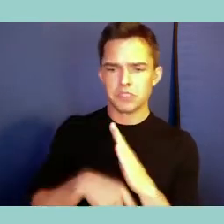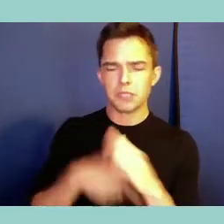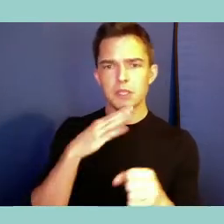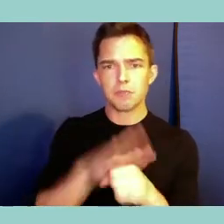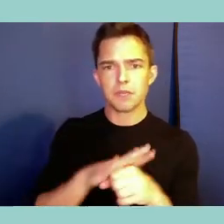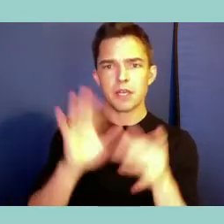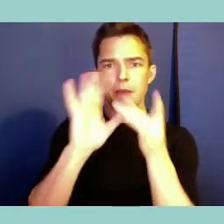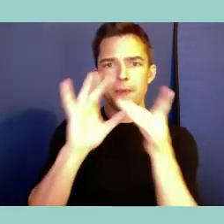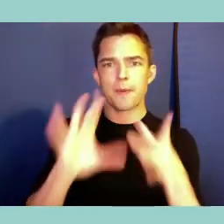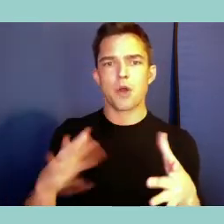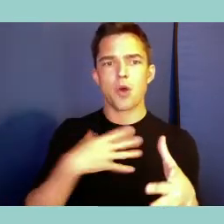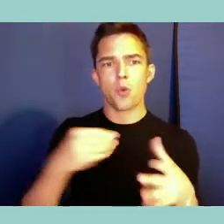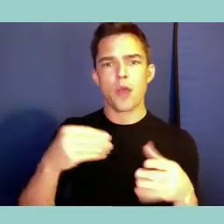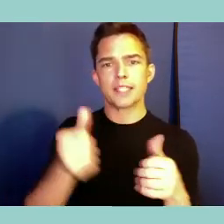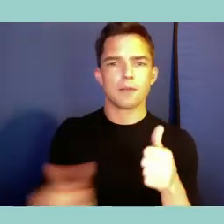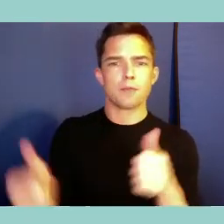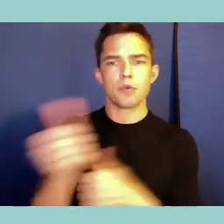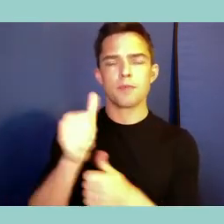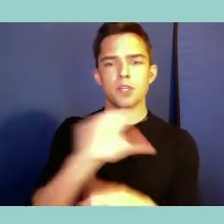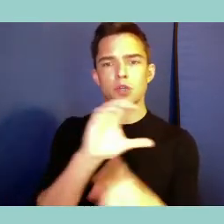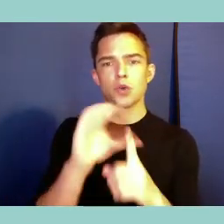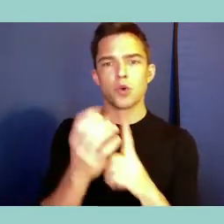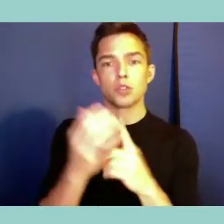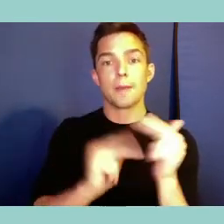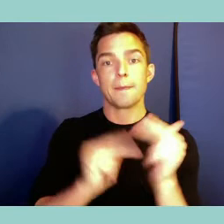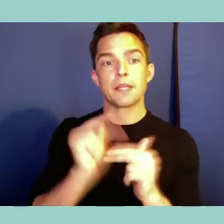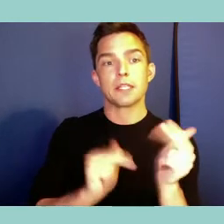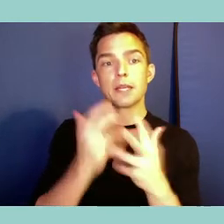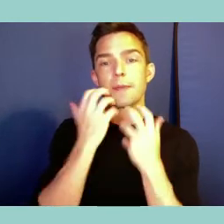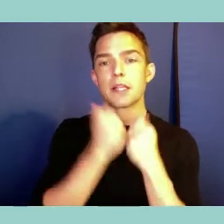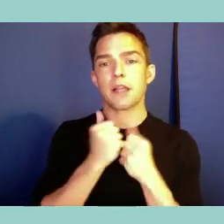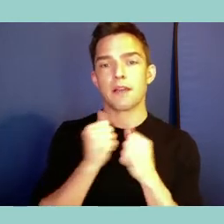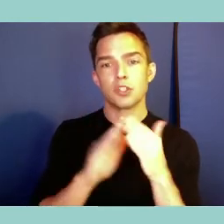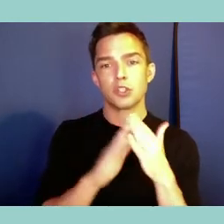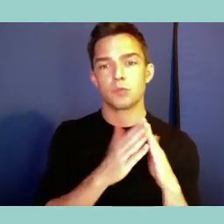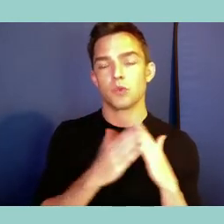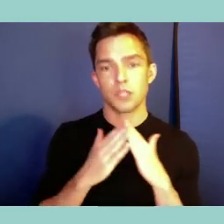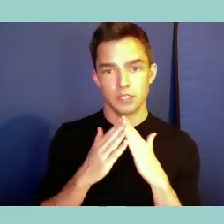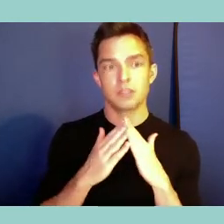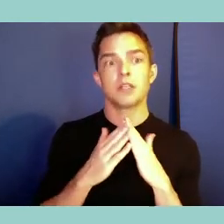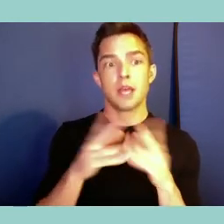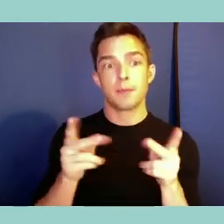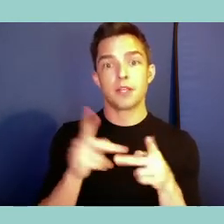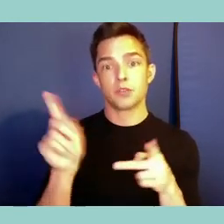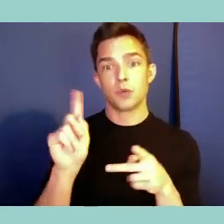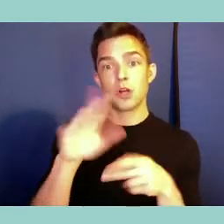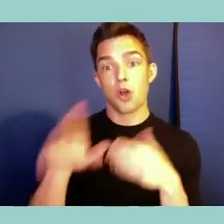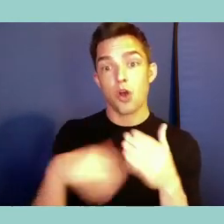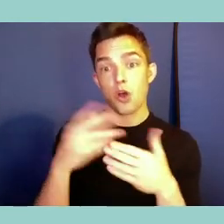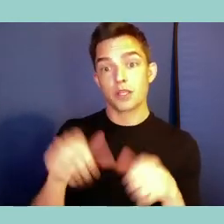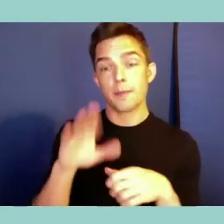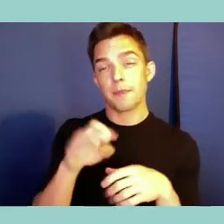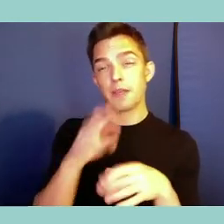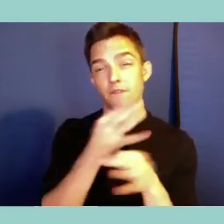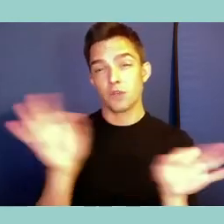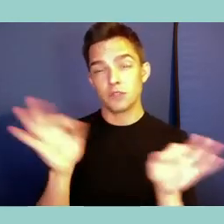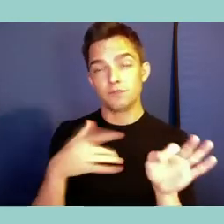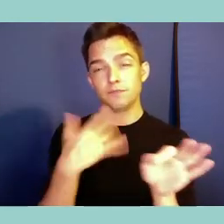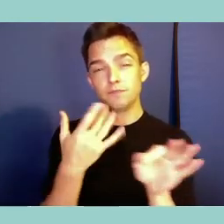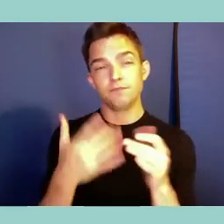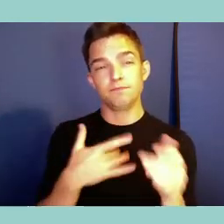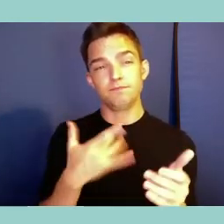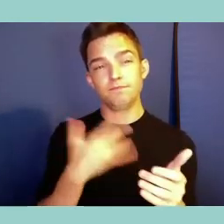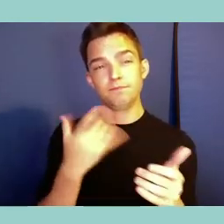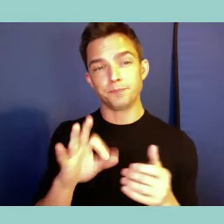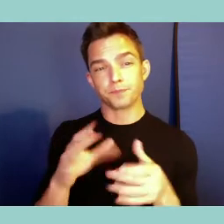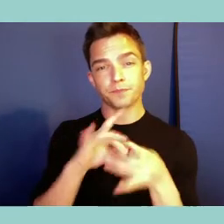deeply committed to dismantling white supremacy culture and building the beloved community, a place where all can be free and